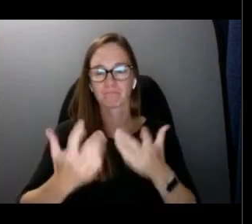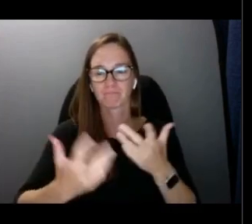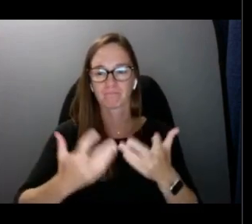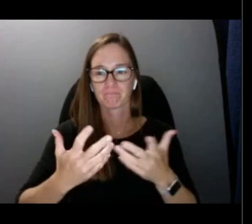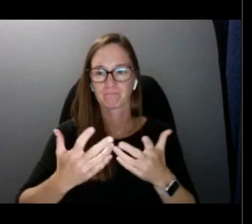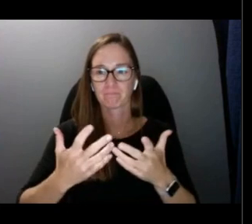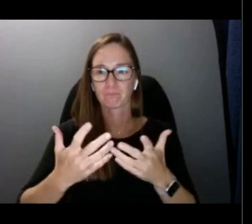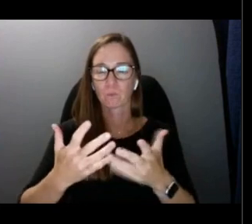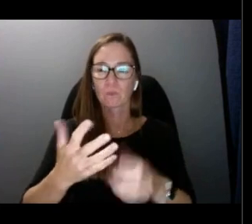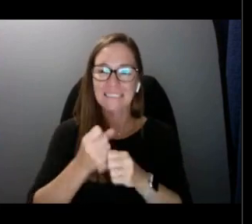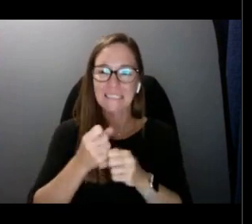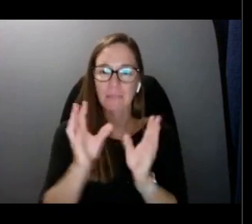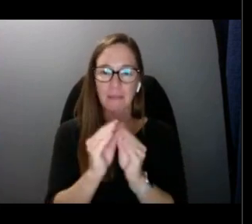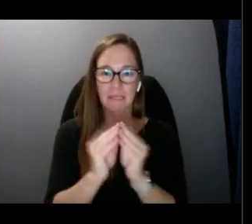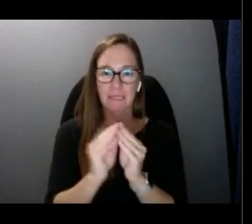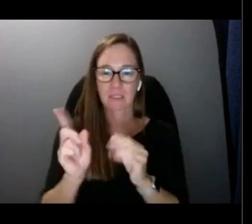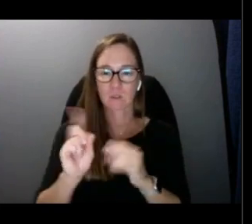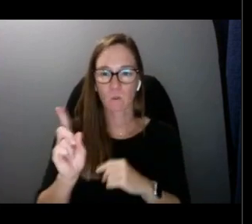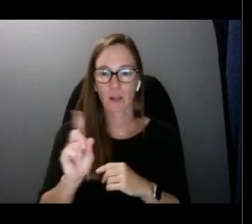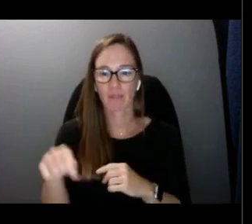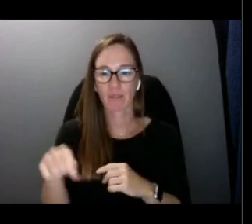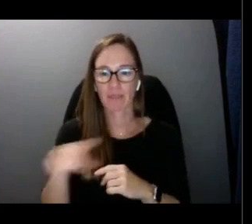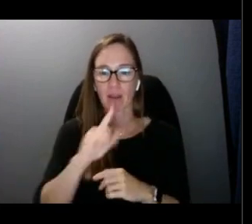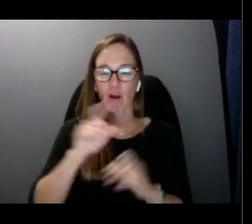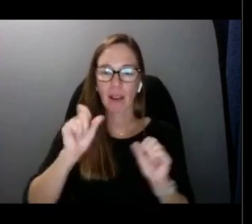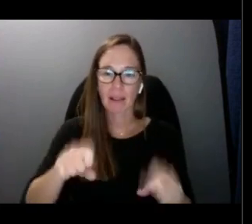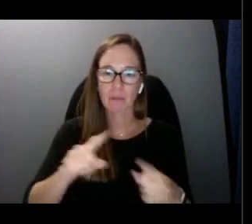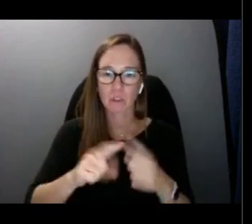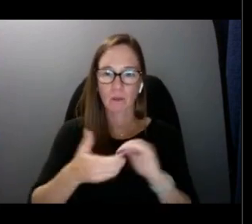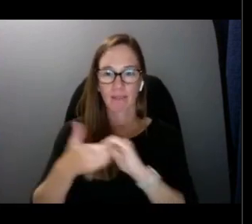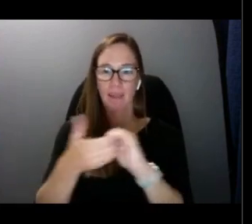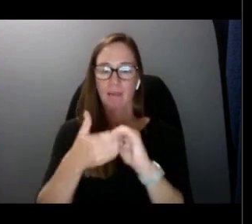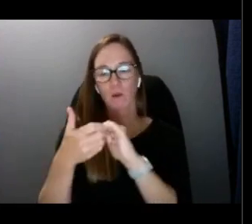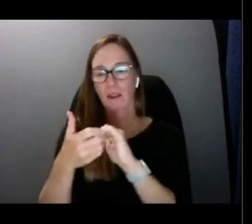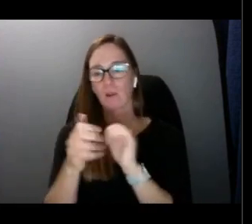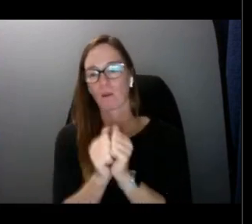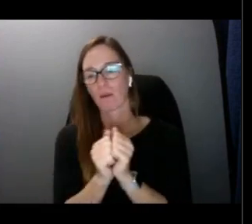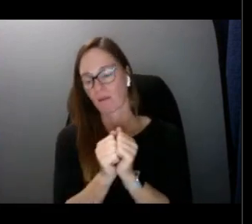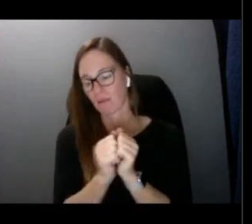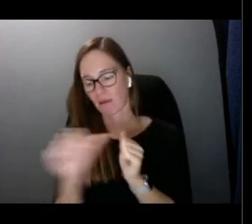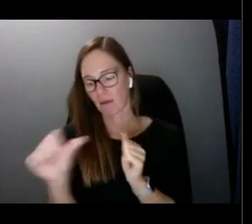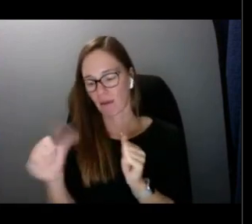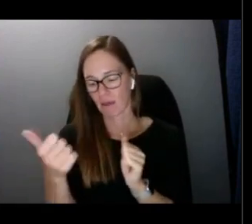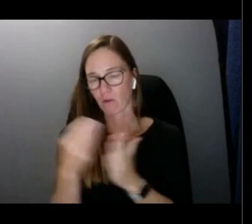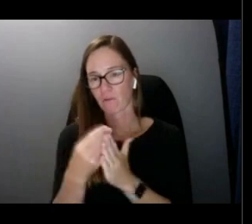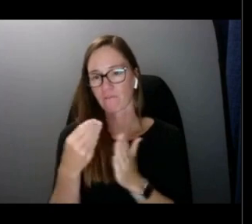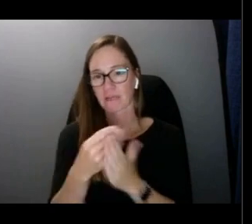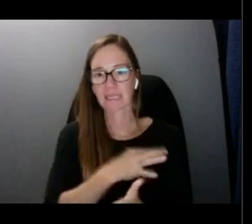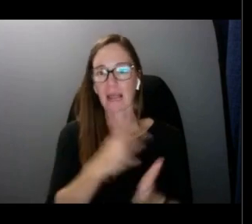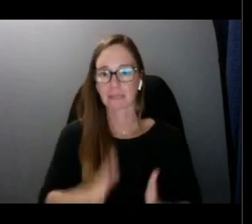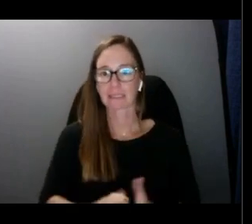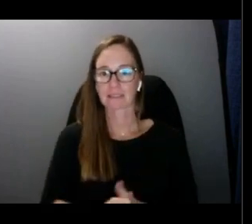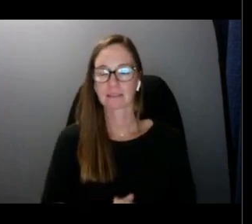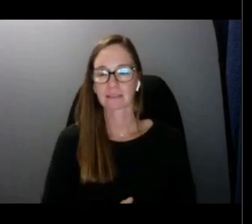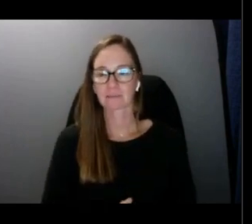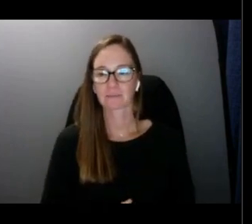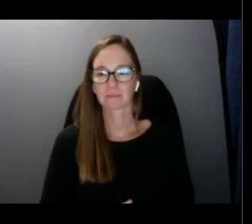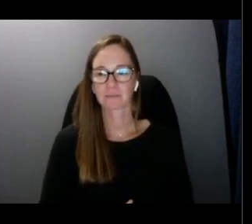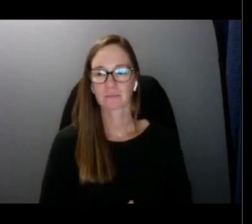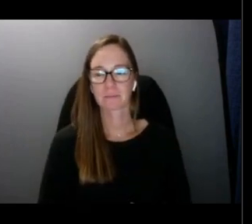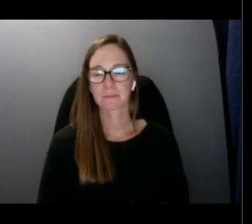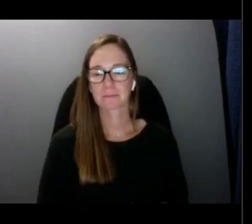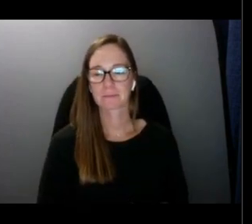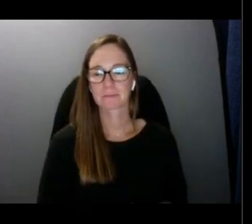recipient meetings where they are able to collaborate with other funded applicants.